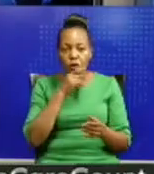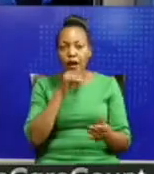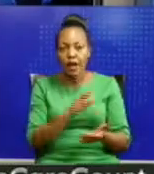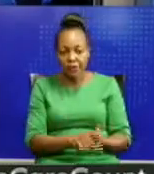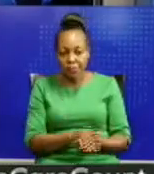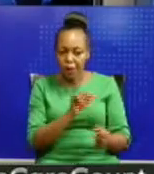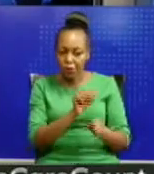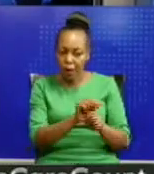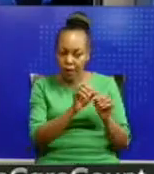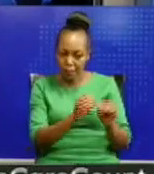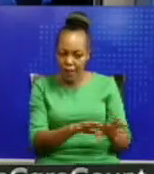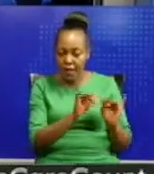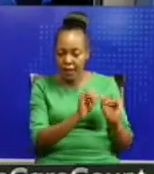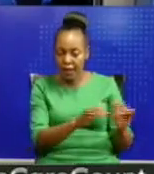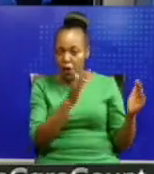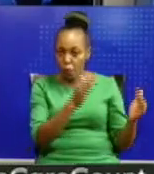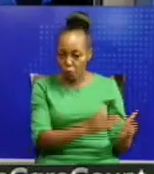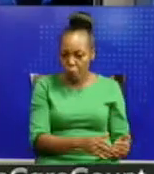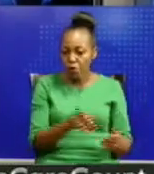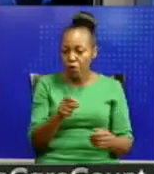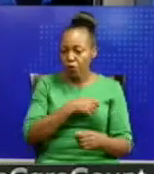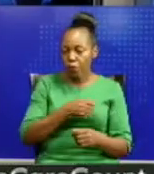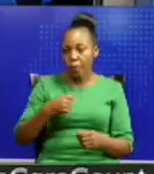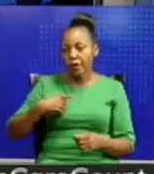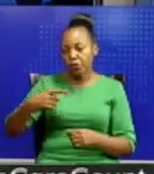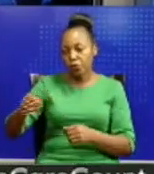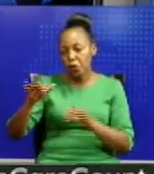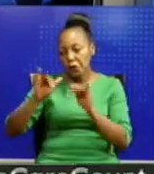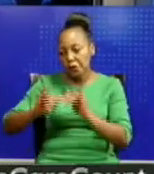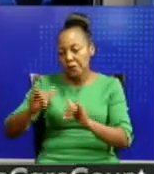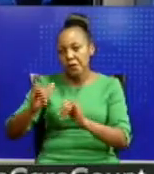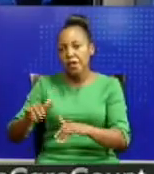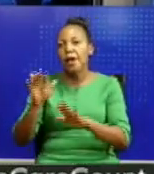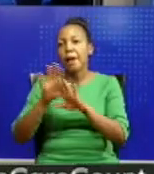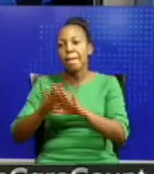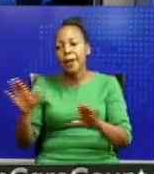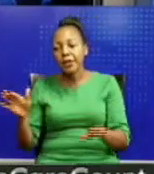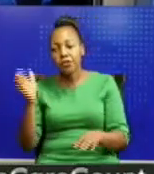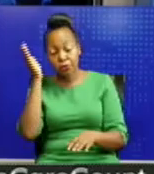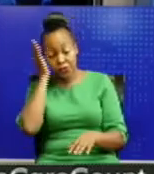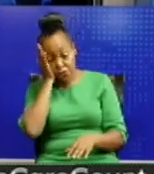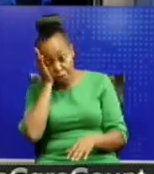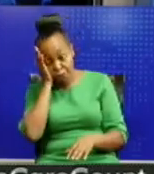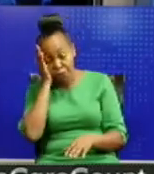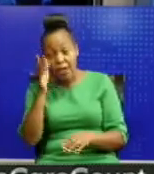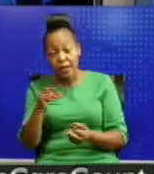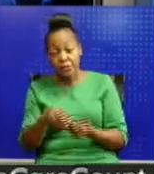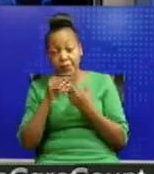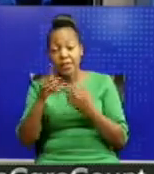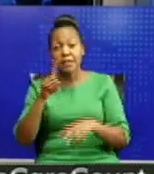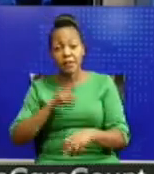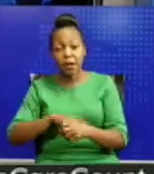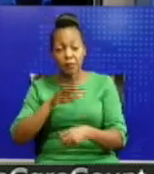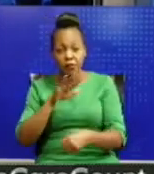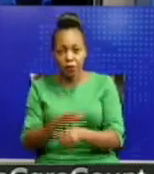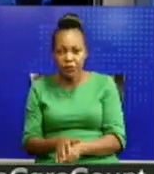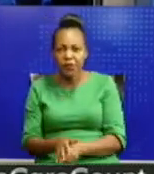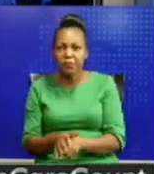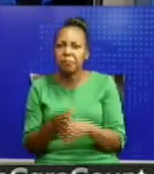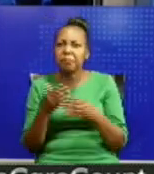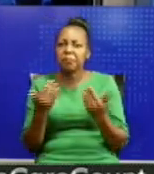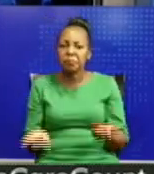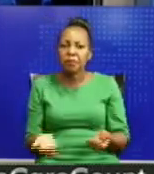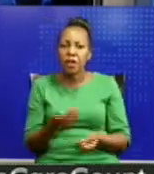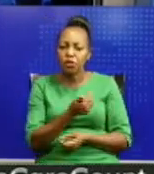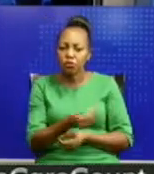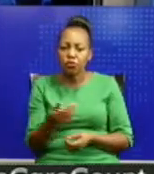home and you are in the market, and due to COVID-19 pandemic mitigation measures, you are not supposed to come back, you stay there, how